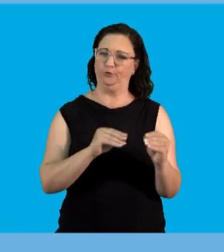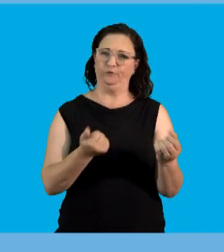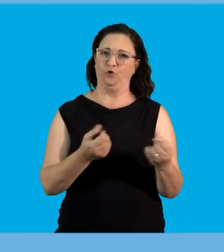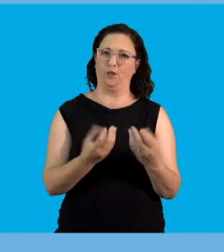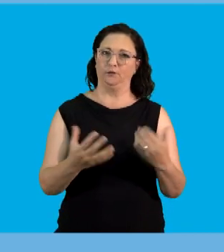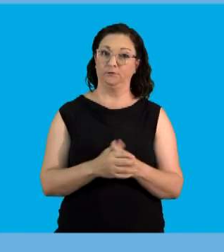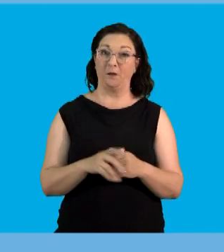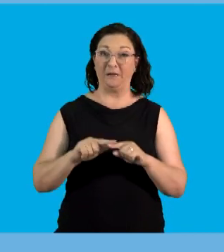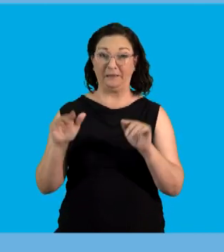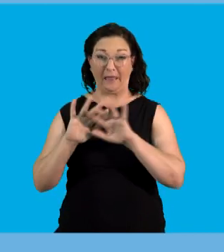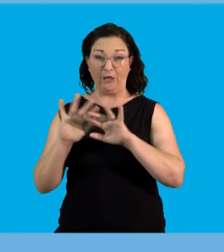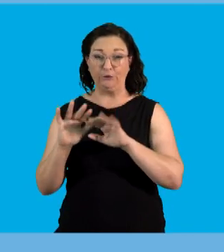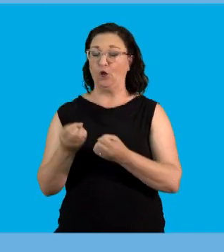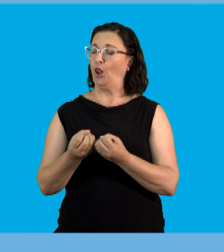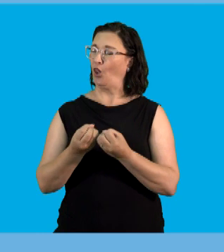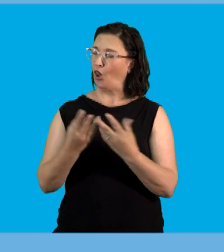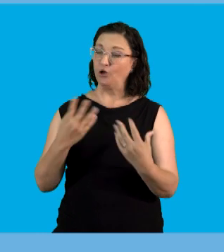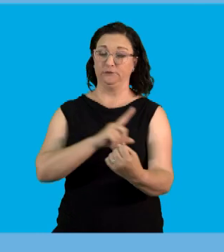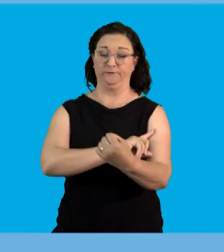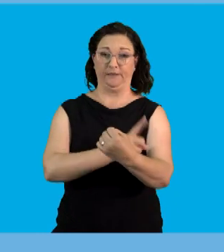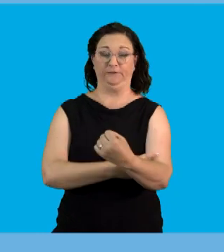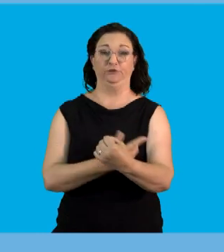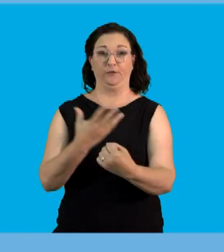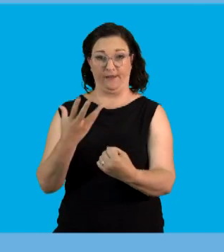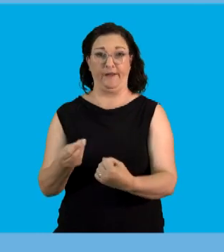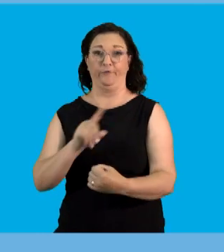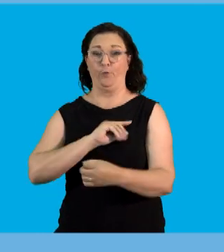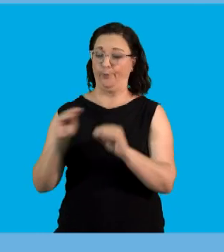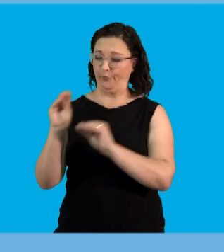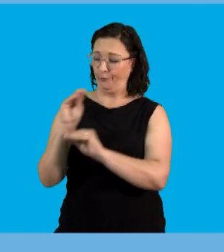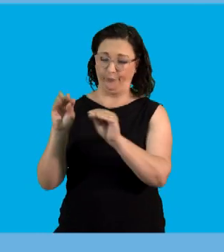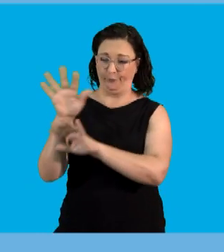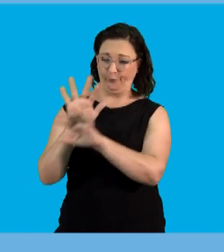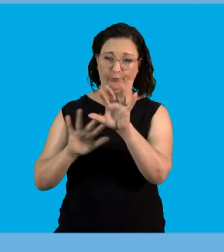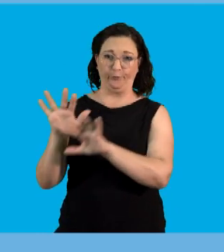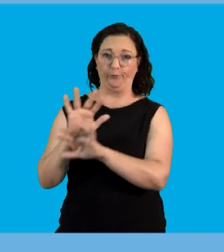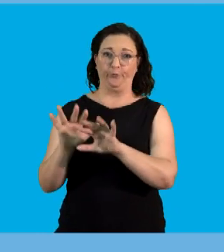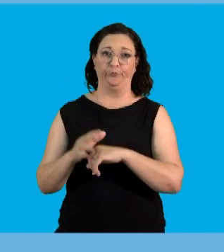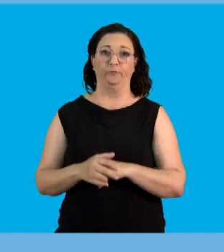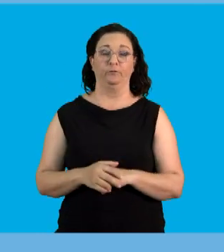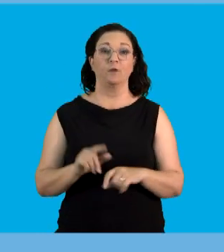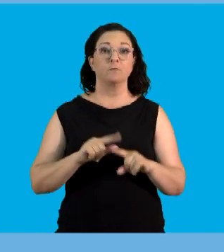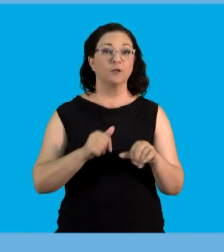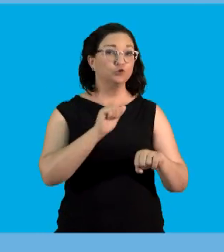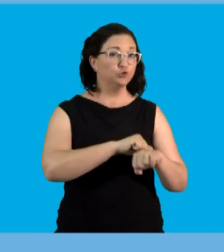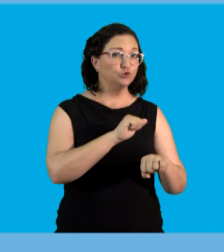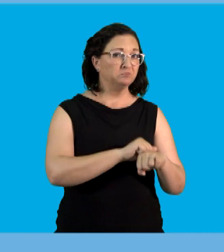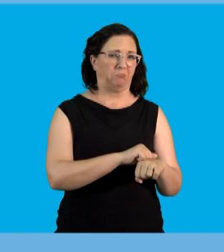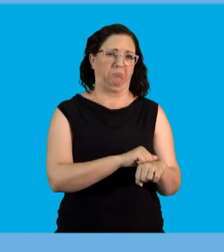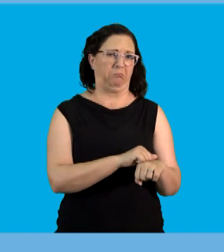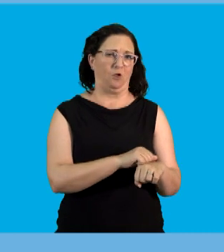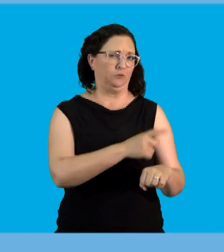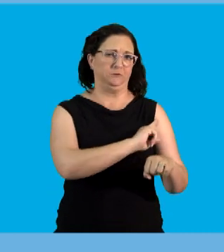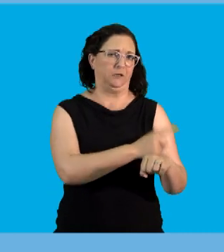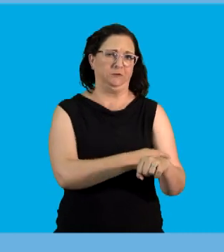gas particles, they have the high amount of energy. So the reason for that is that we are saying that the particles that are making up a solid, they have